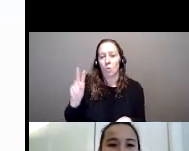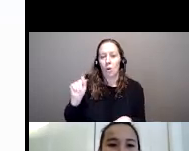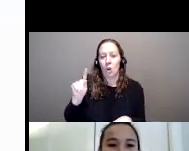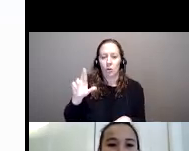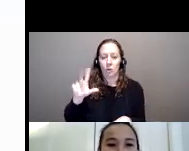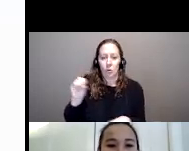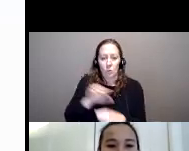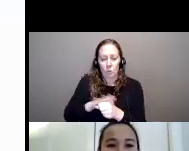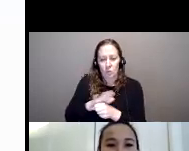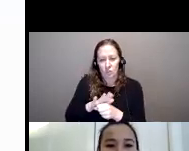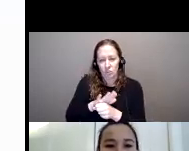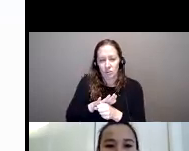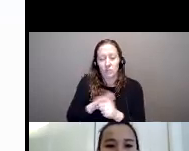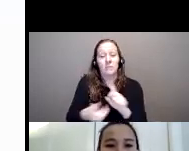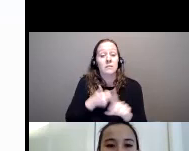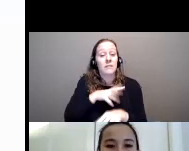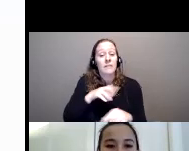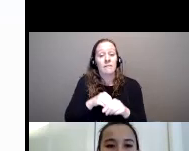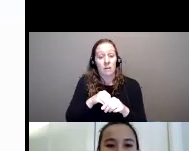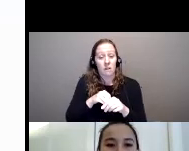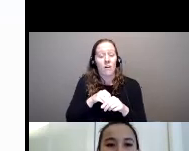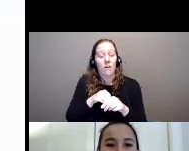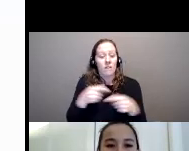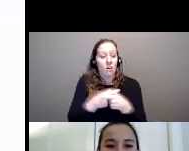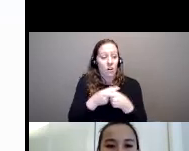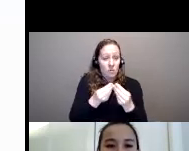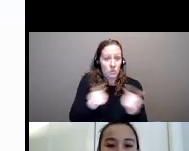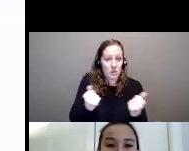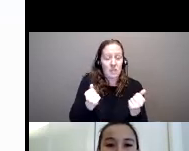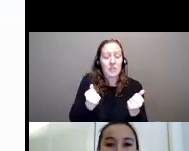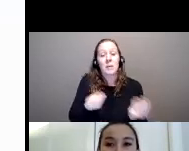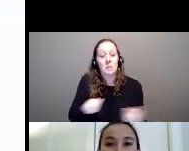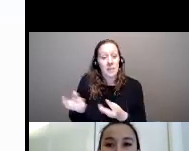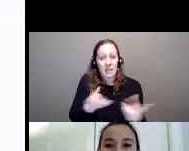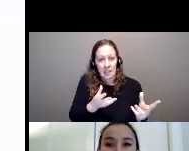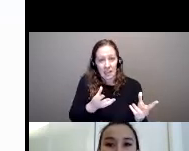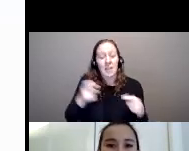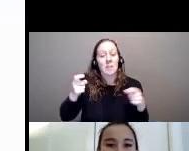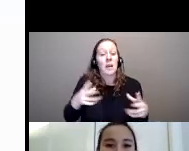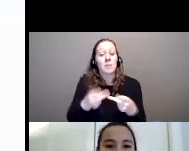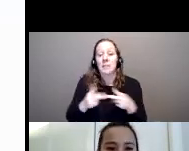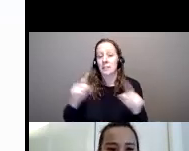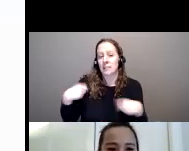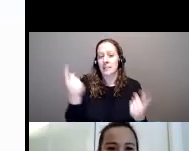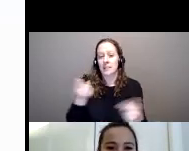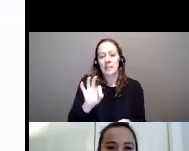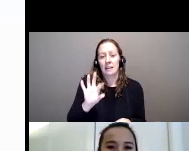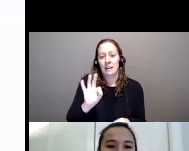been involved in conflict resolution, mediation, and management positions since